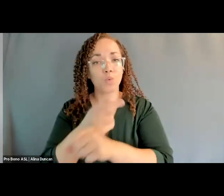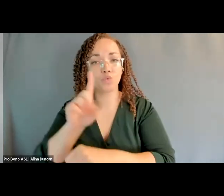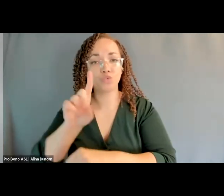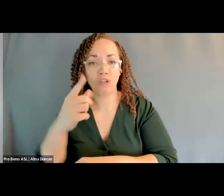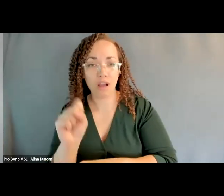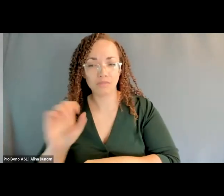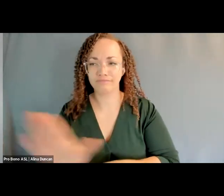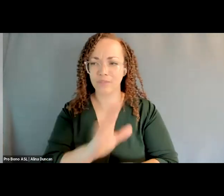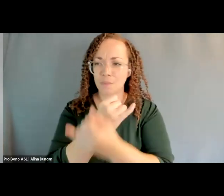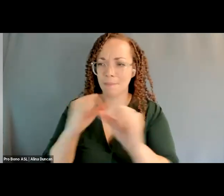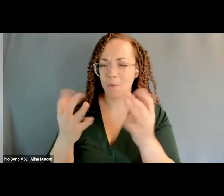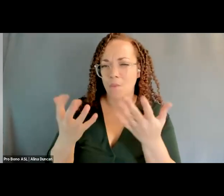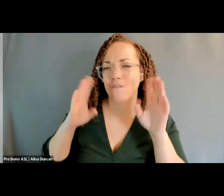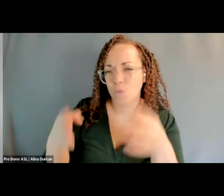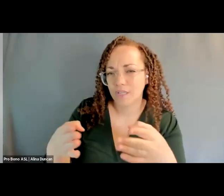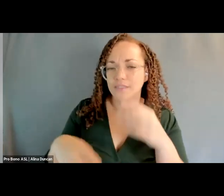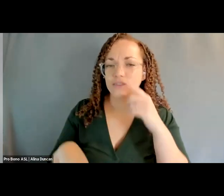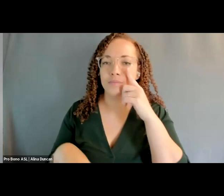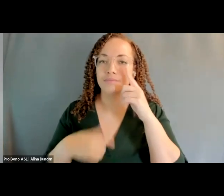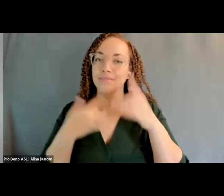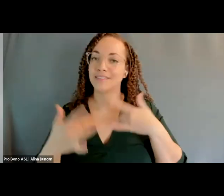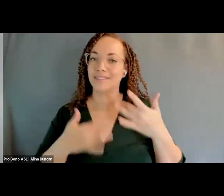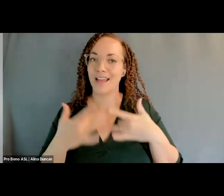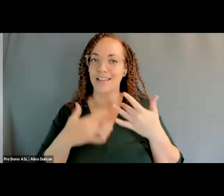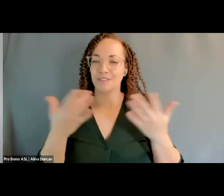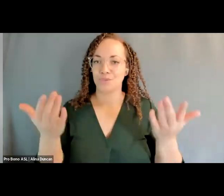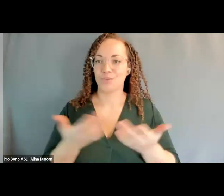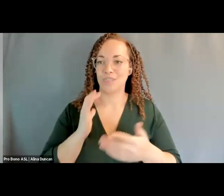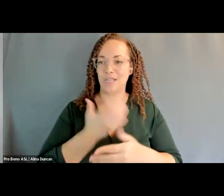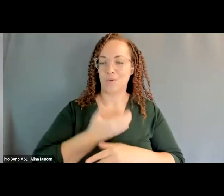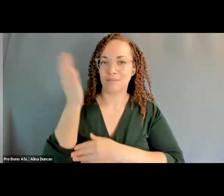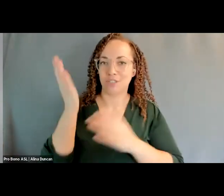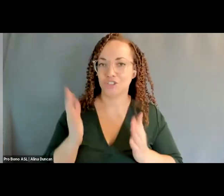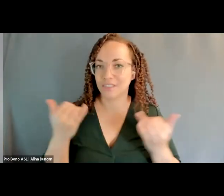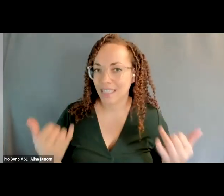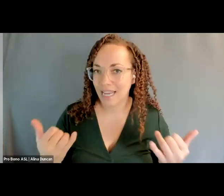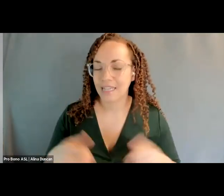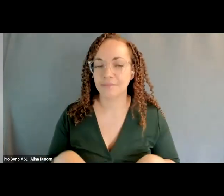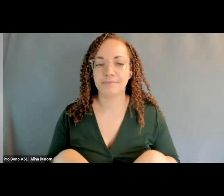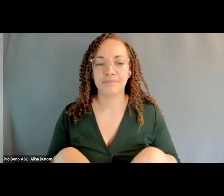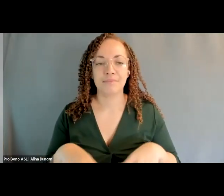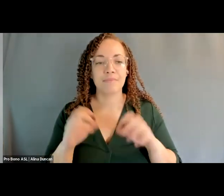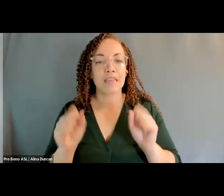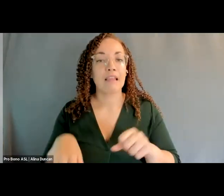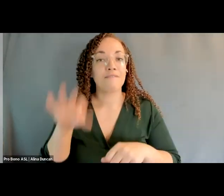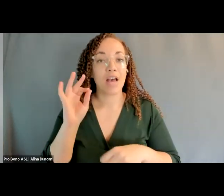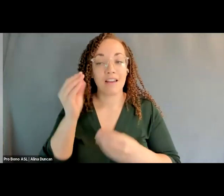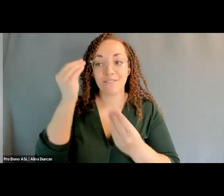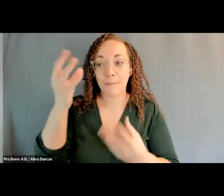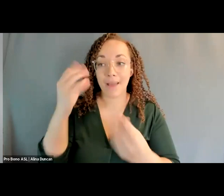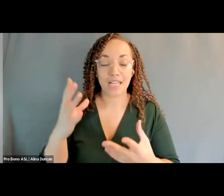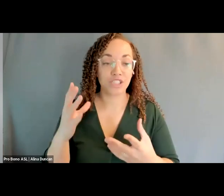speakers for today. You can find extensive bios on our Eventbrite page. I have the link in the chat. But in